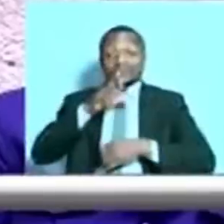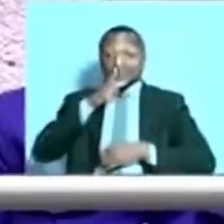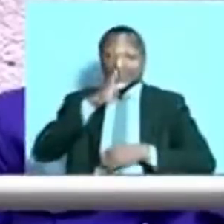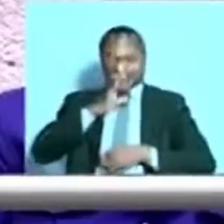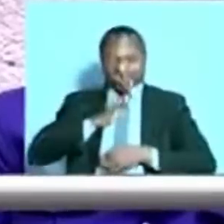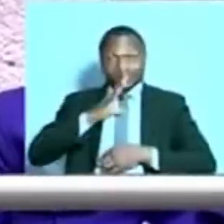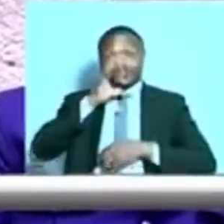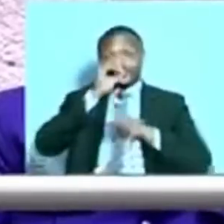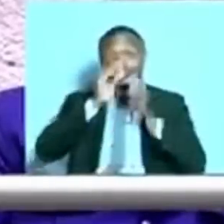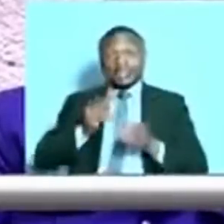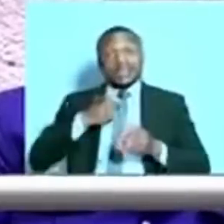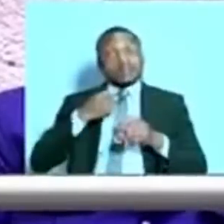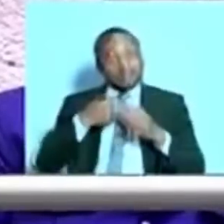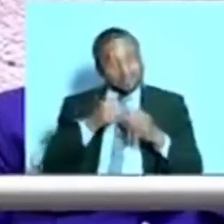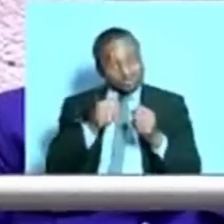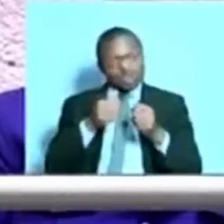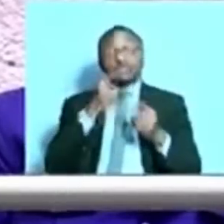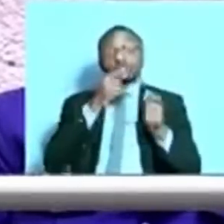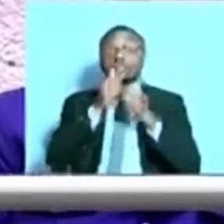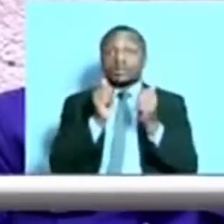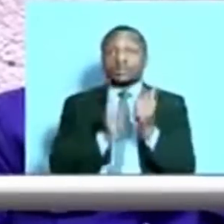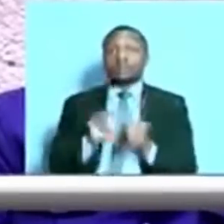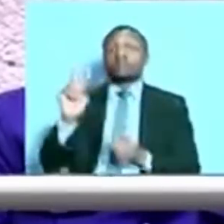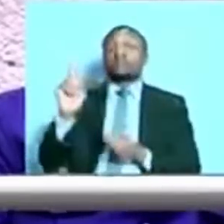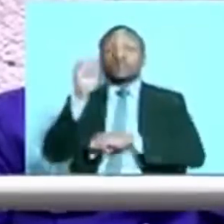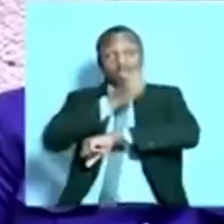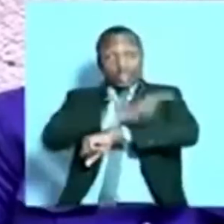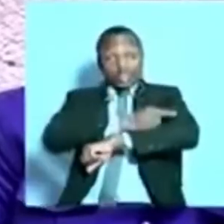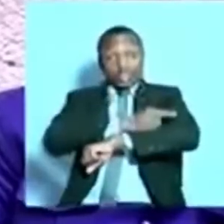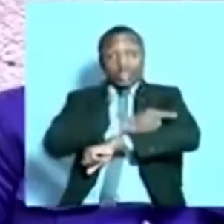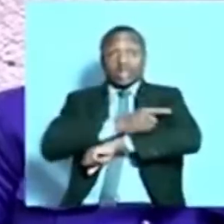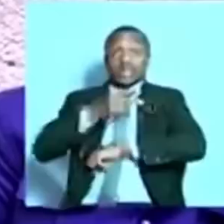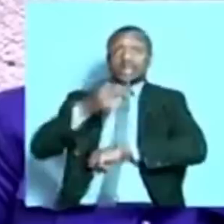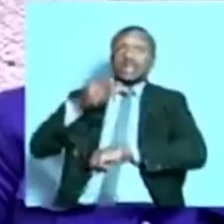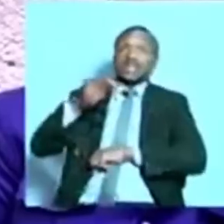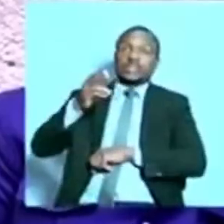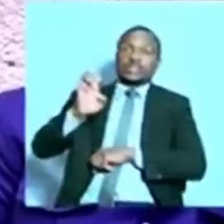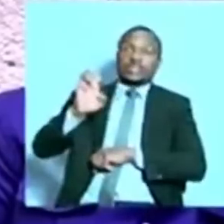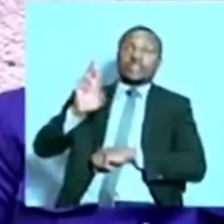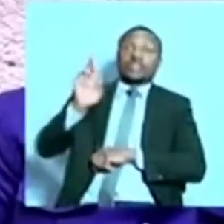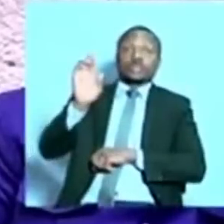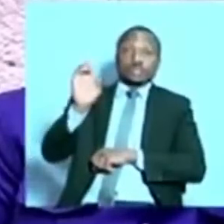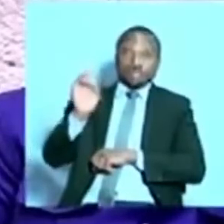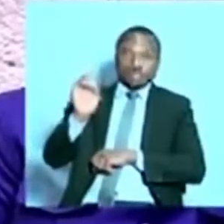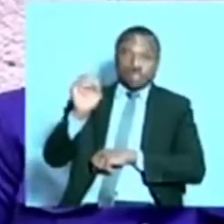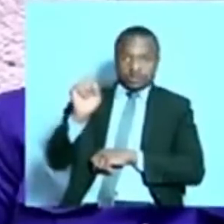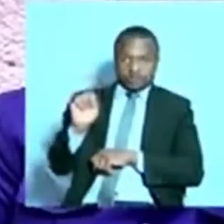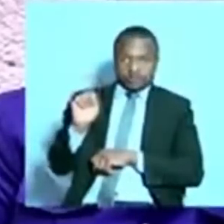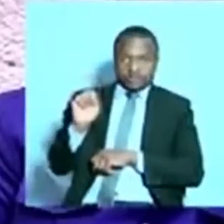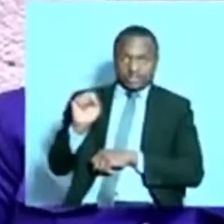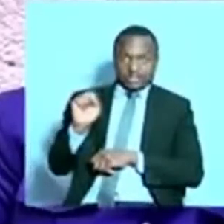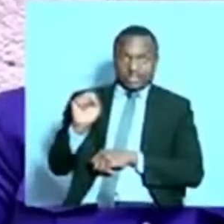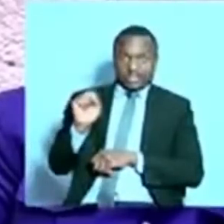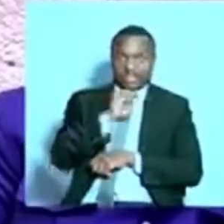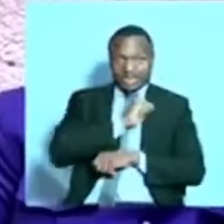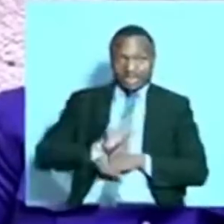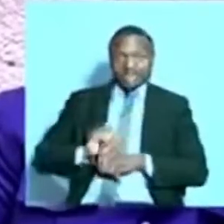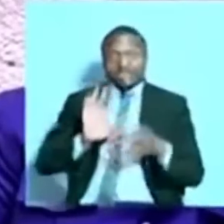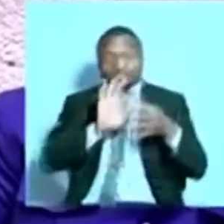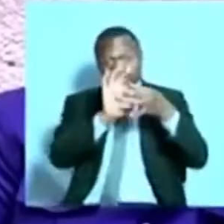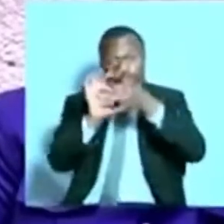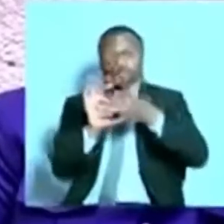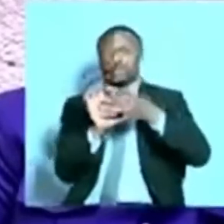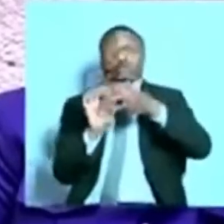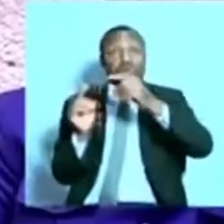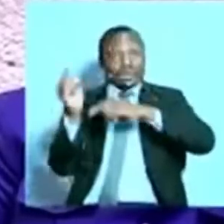Speaker, I was trying to emphasize on the 2 days, that is Unity and Ilos Day. The visit